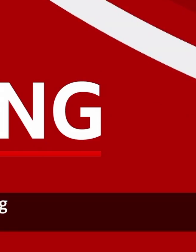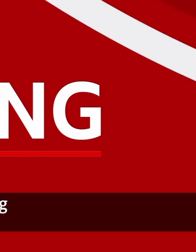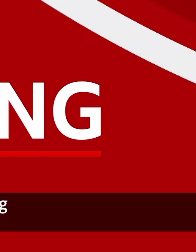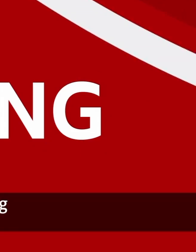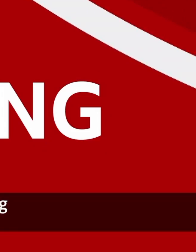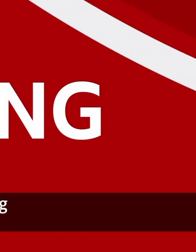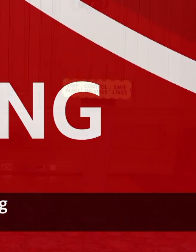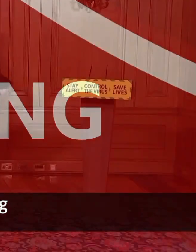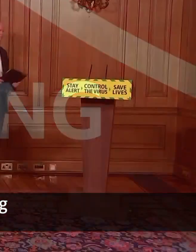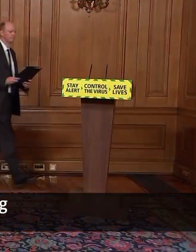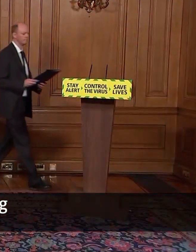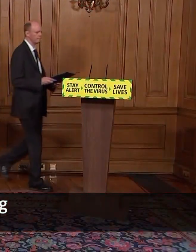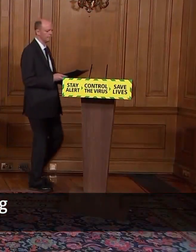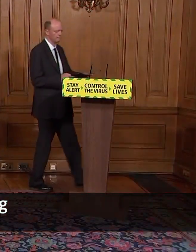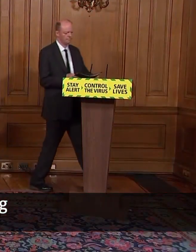thing.